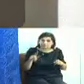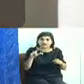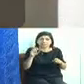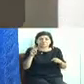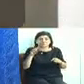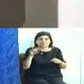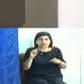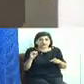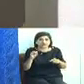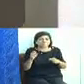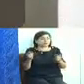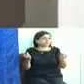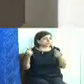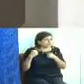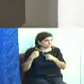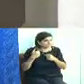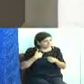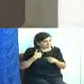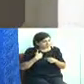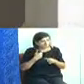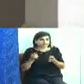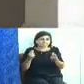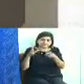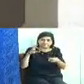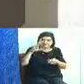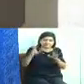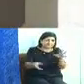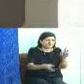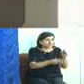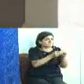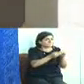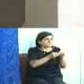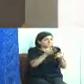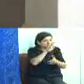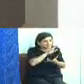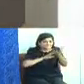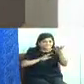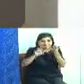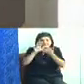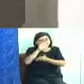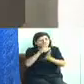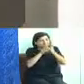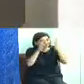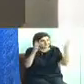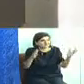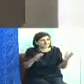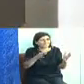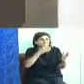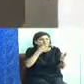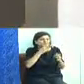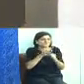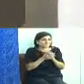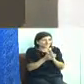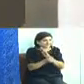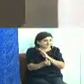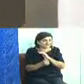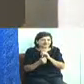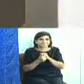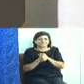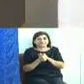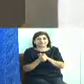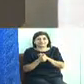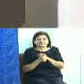myself who've come from out of town to add into this mix of all the abundance of talents that exist in this